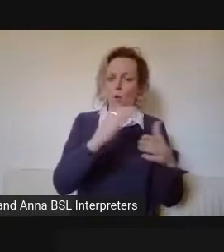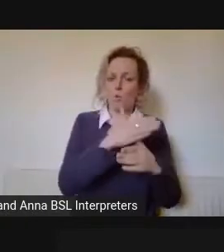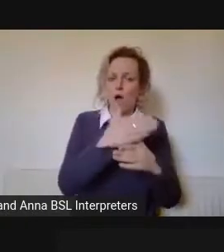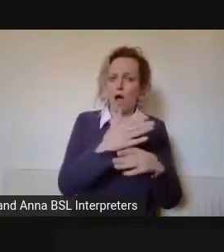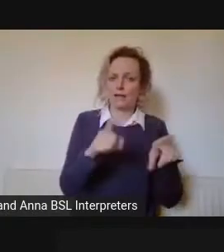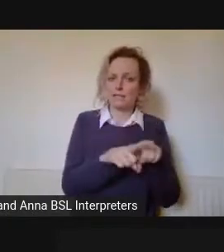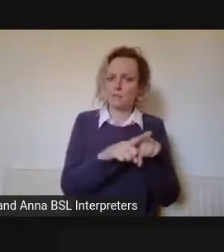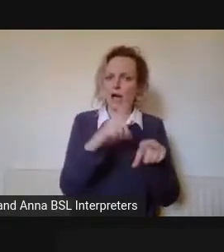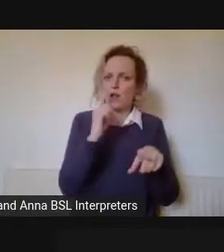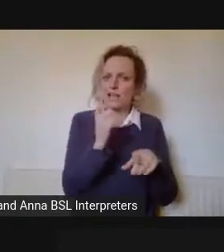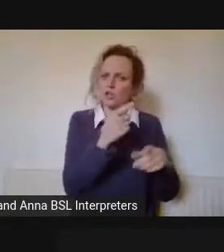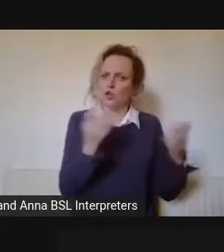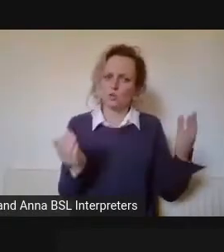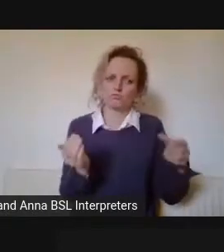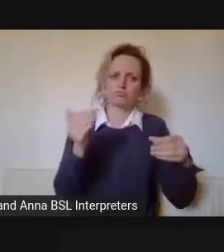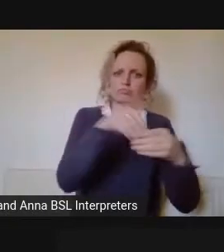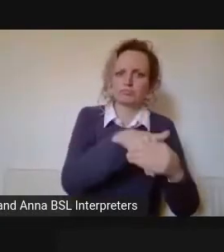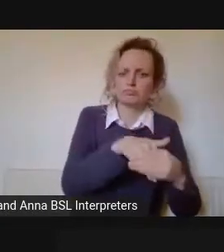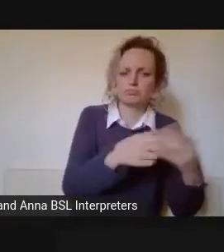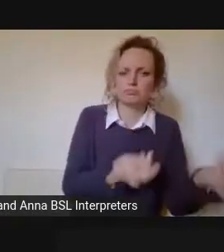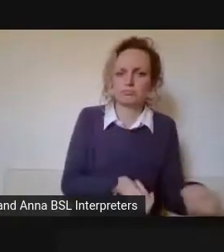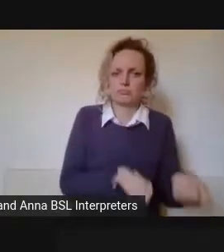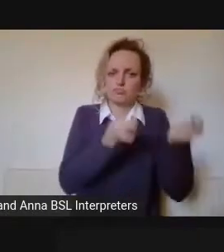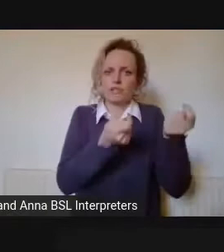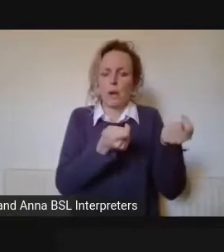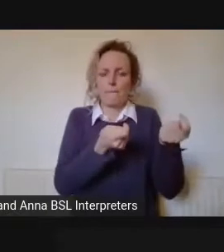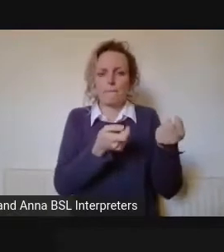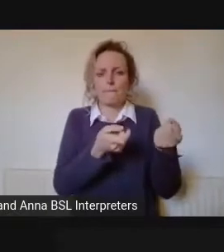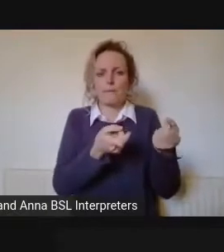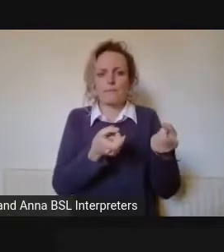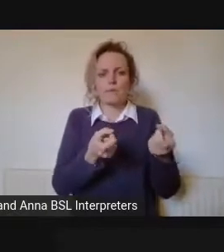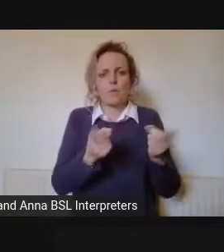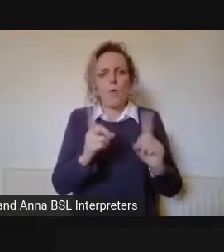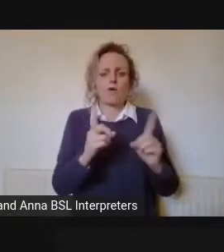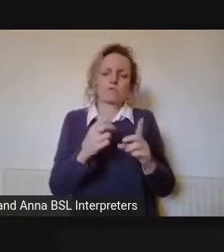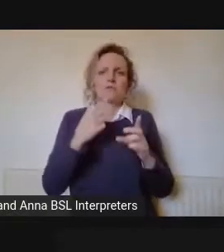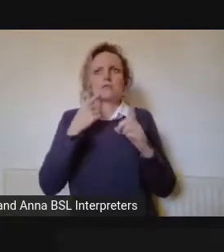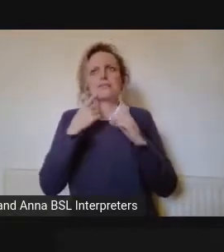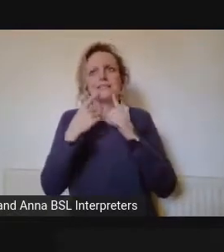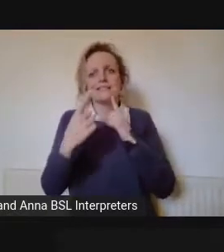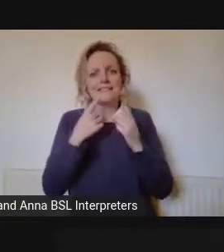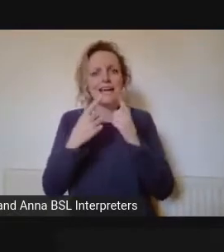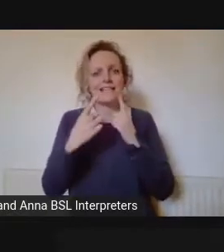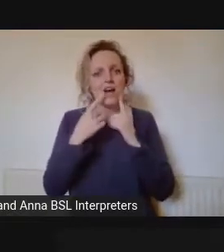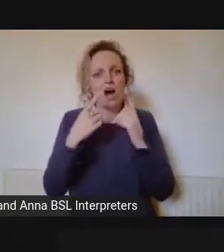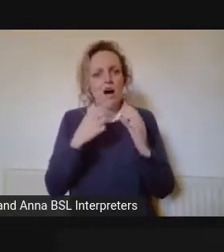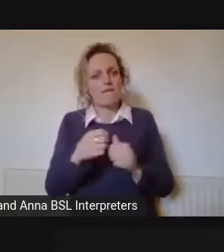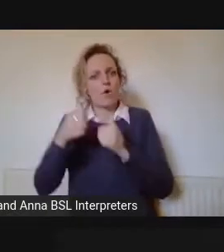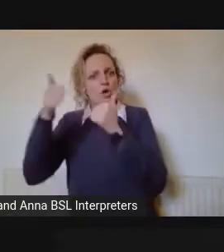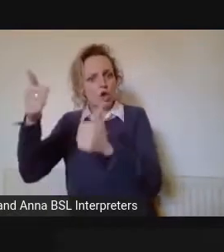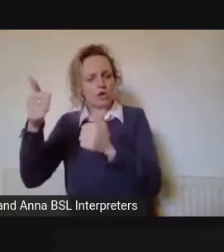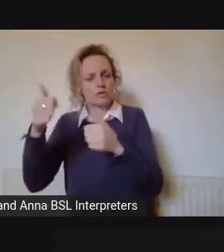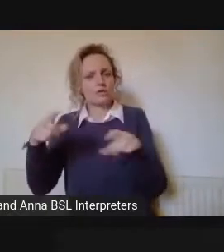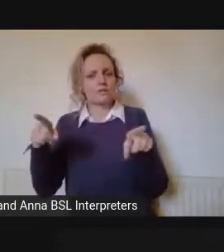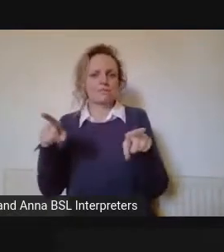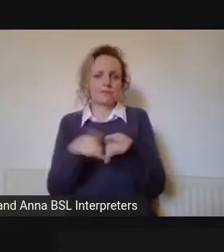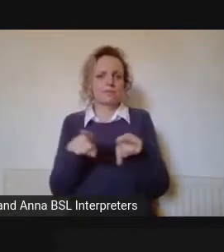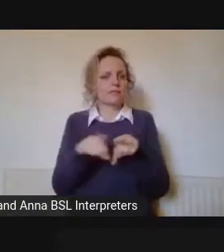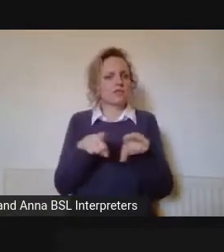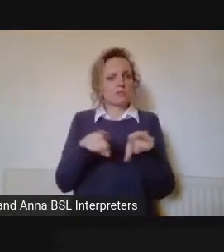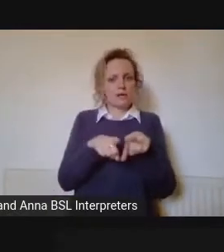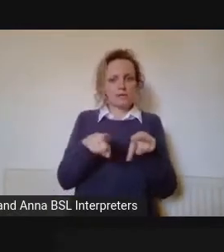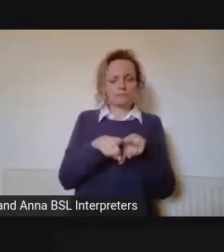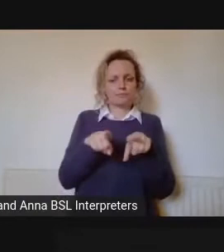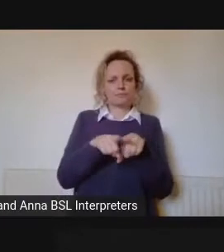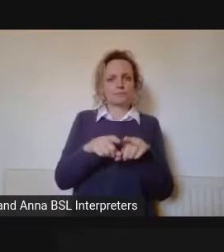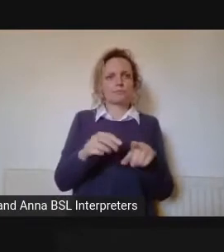please, actually, in terms of actually this notion of data for good and particularly data philanthropy, in a sense, which actually